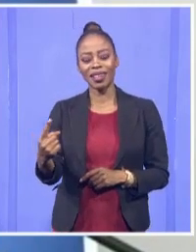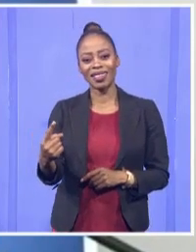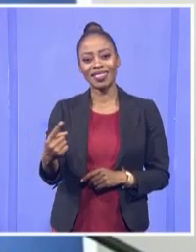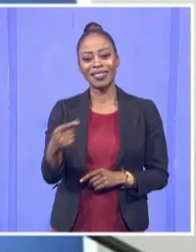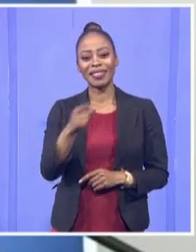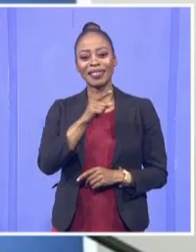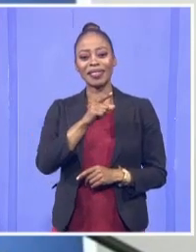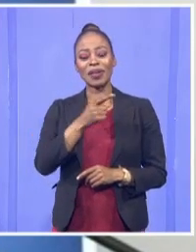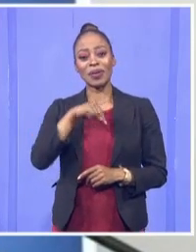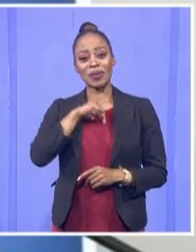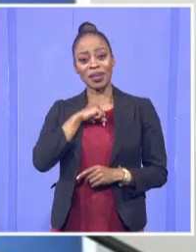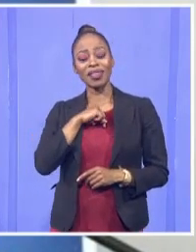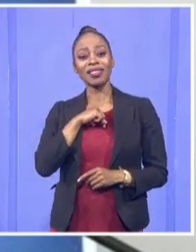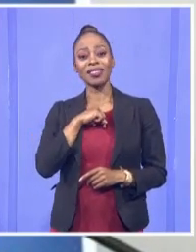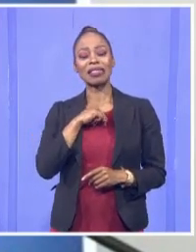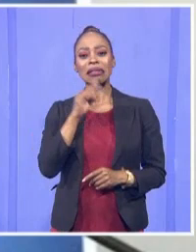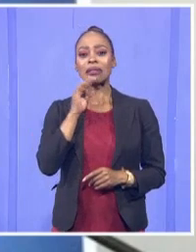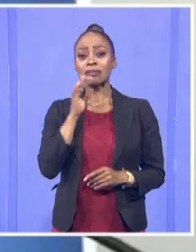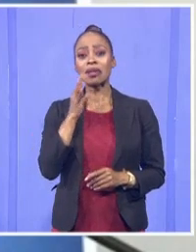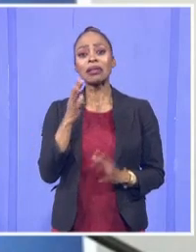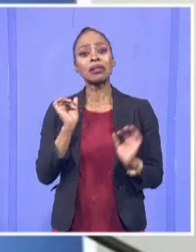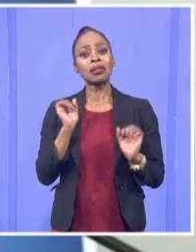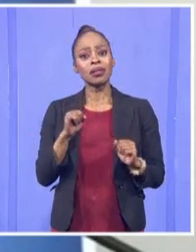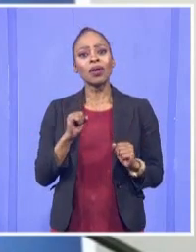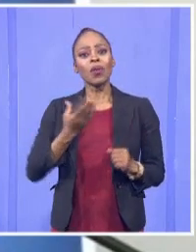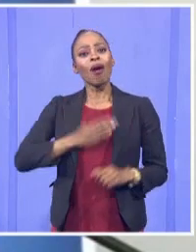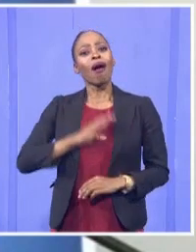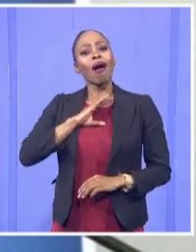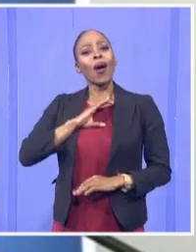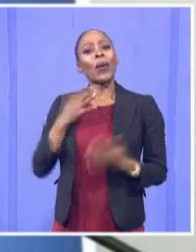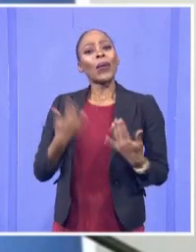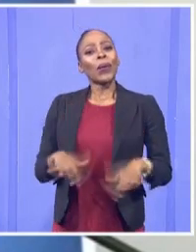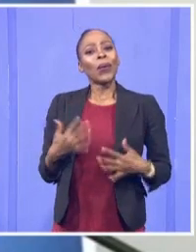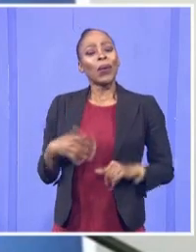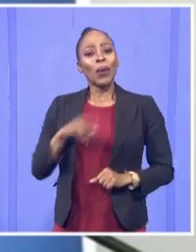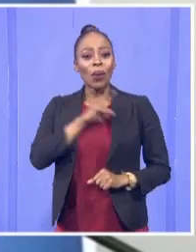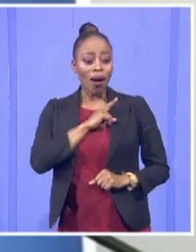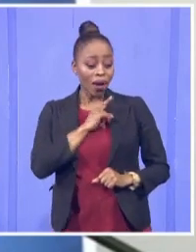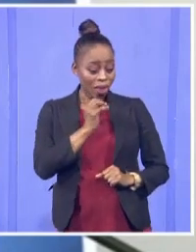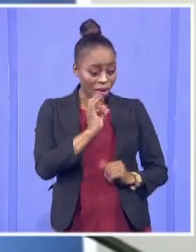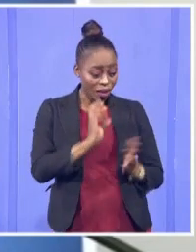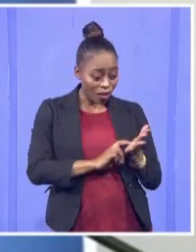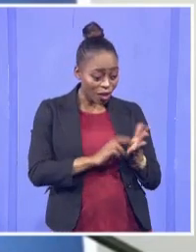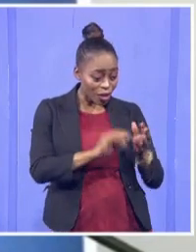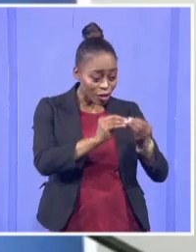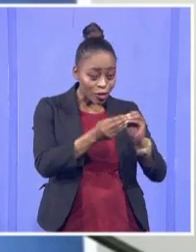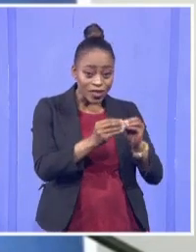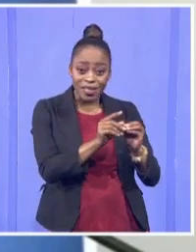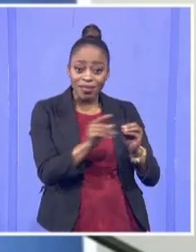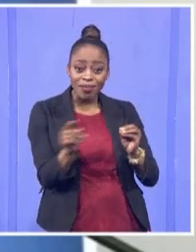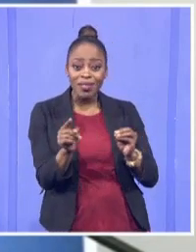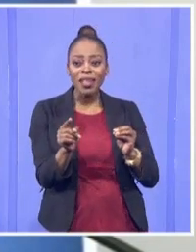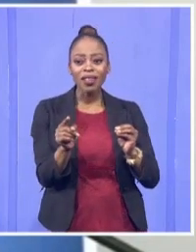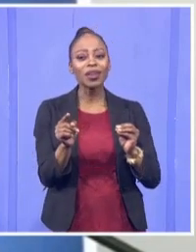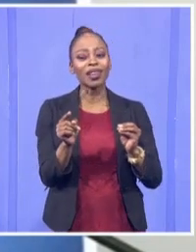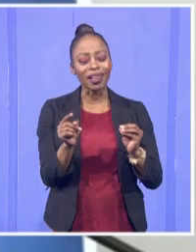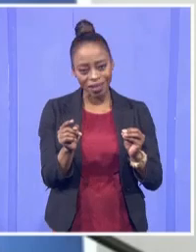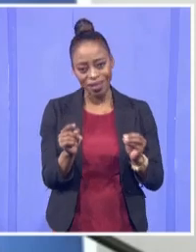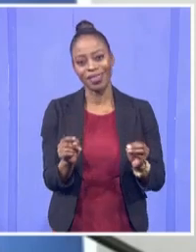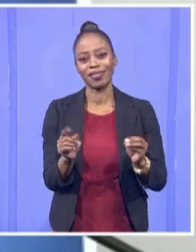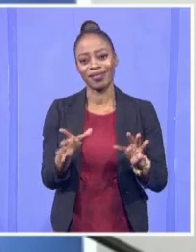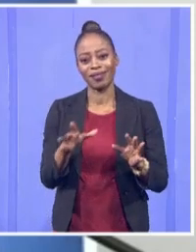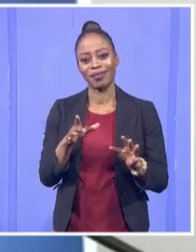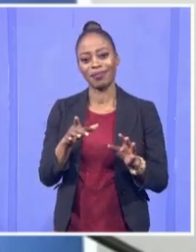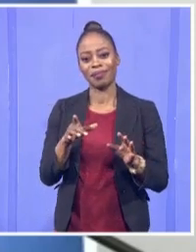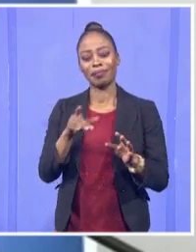To us, it's a huge vote of confidence. If you have to fix the education system, Grade R,